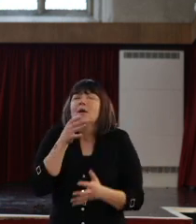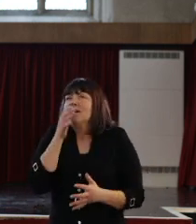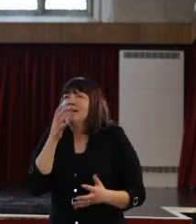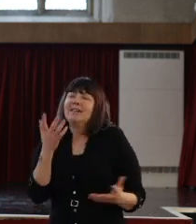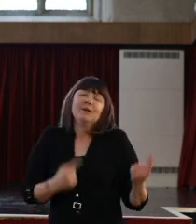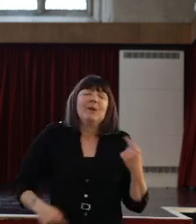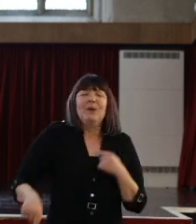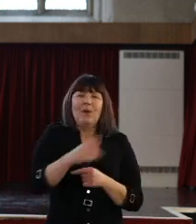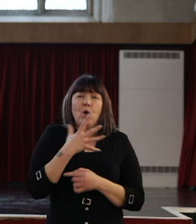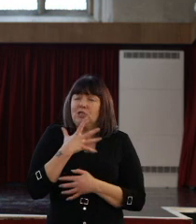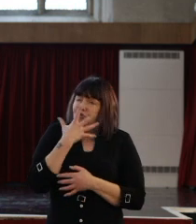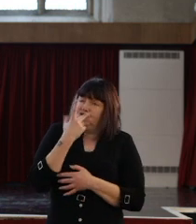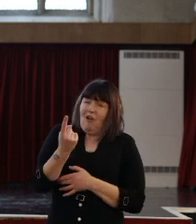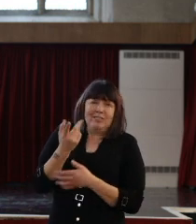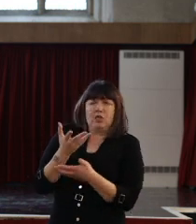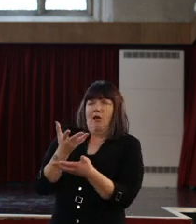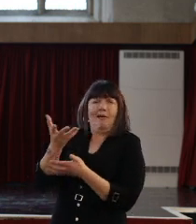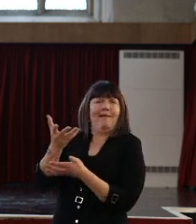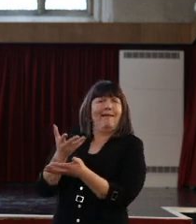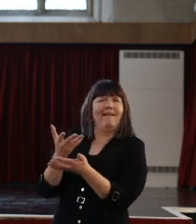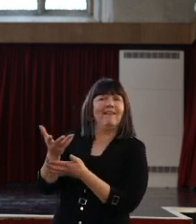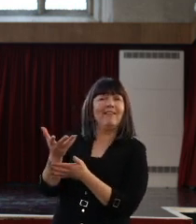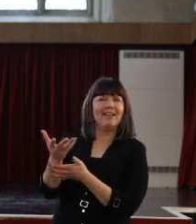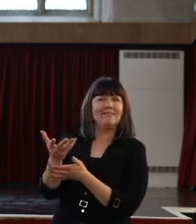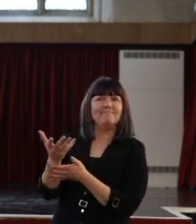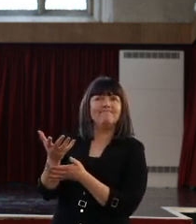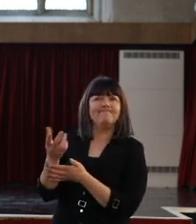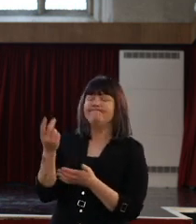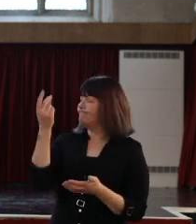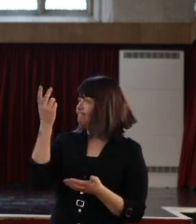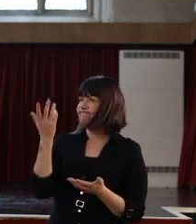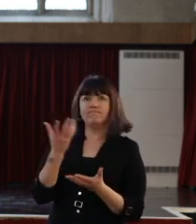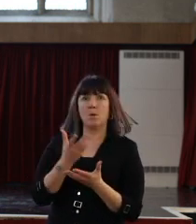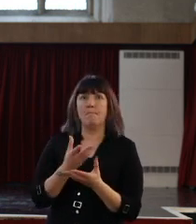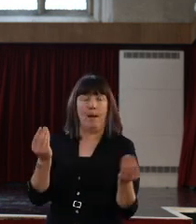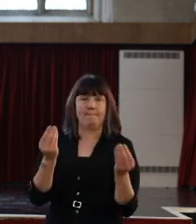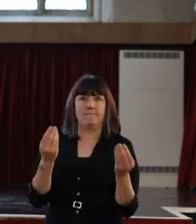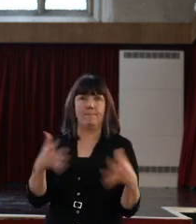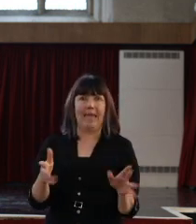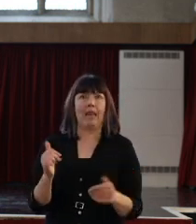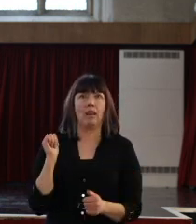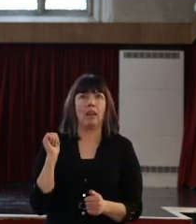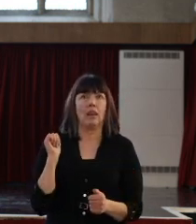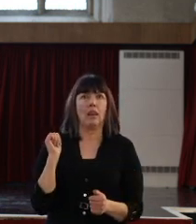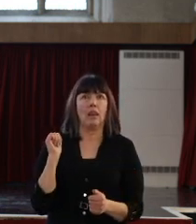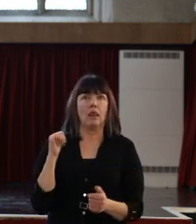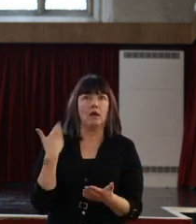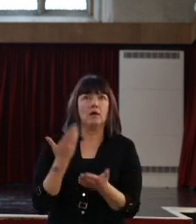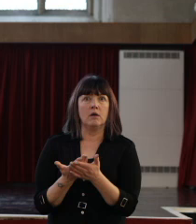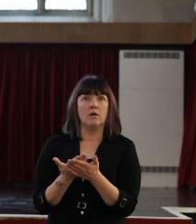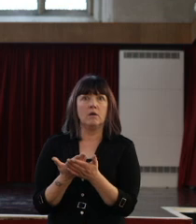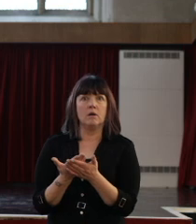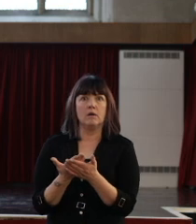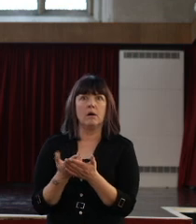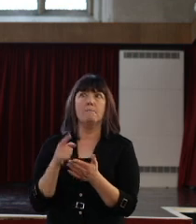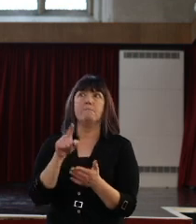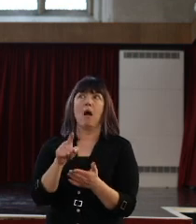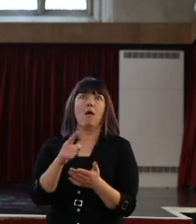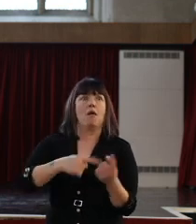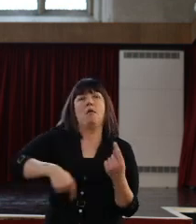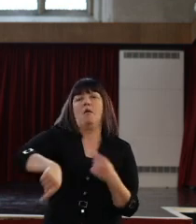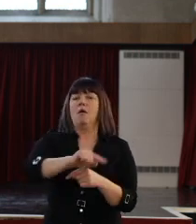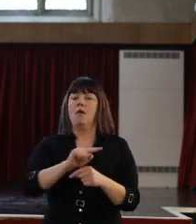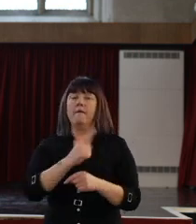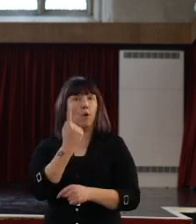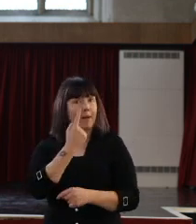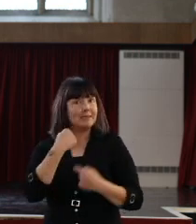with strangers. If it's true you don't know what you've got till it's gone, it's also true you don't know what you've lost until you get it back. For